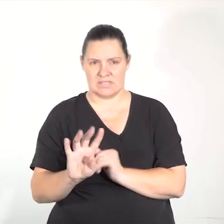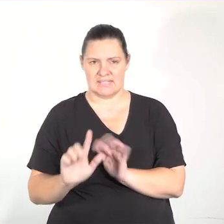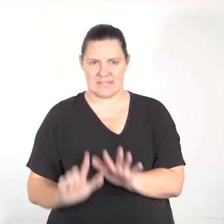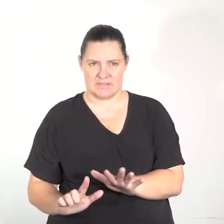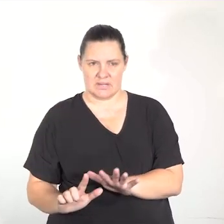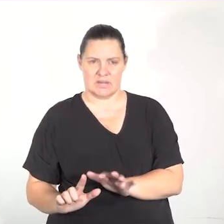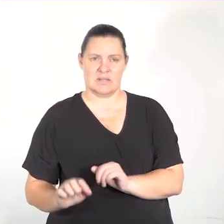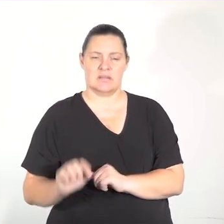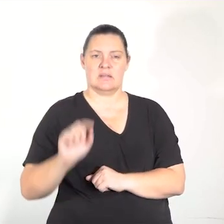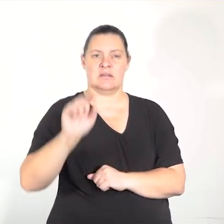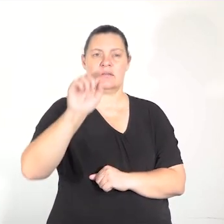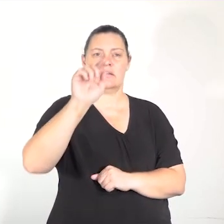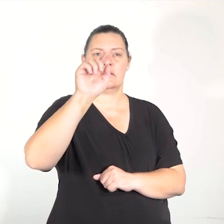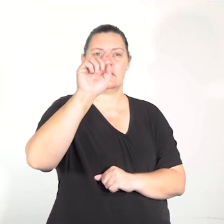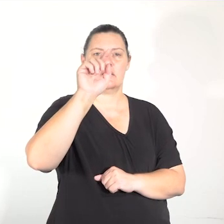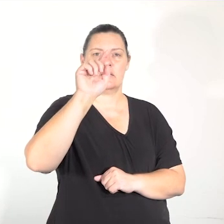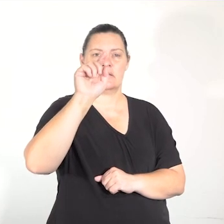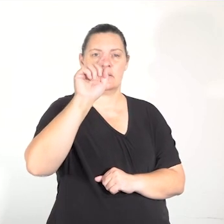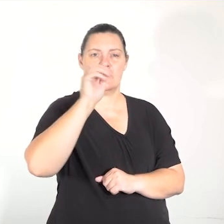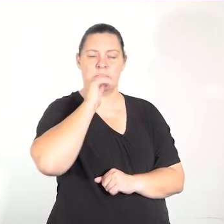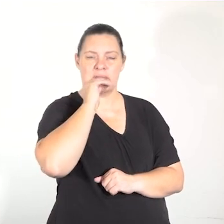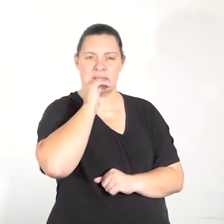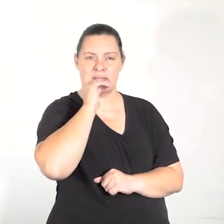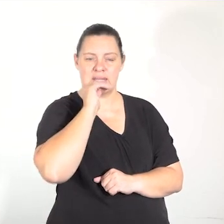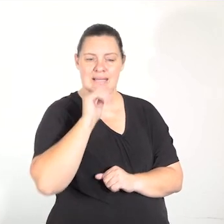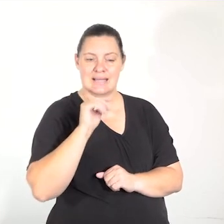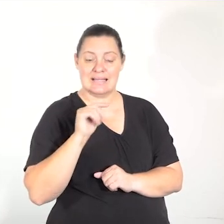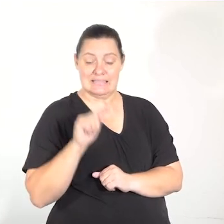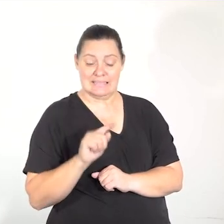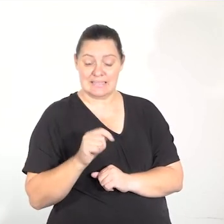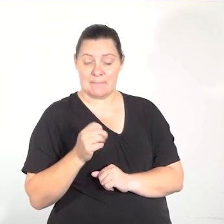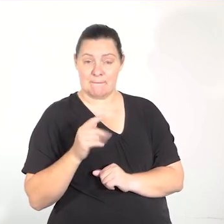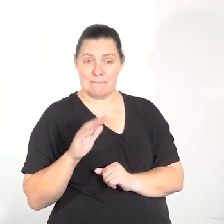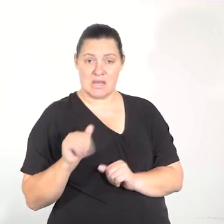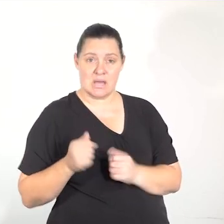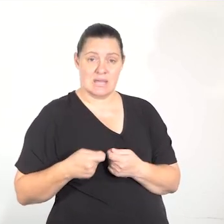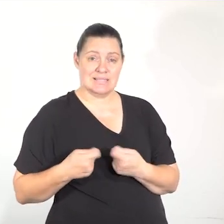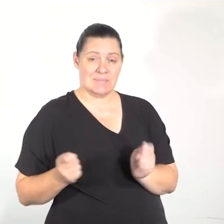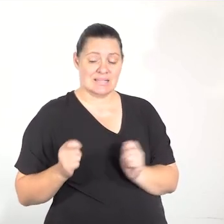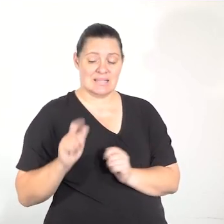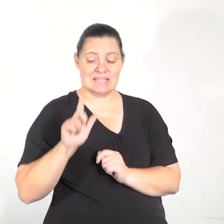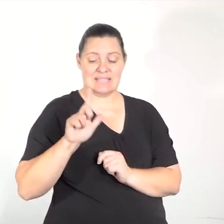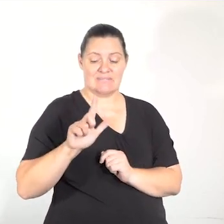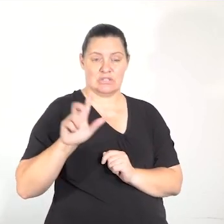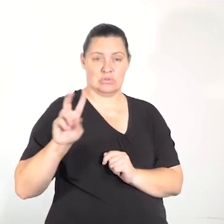has 100 rand in his pocket. He buys 3 chocolates that cost 10